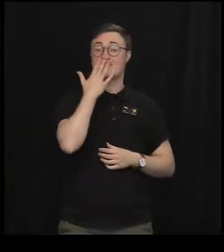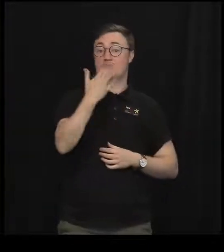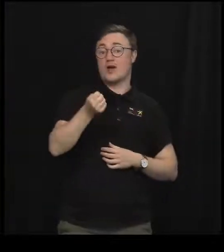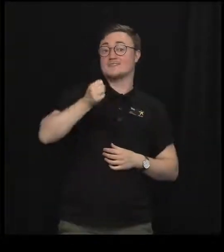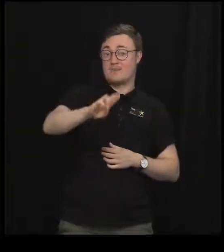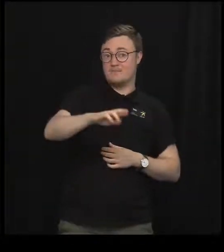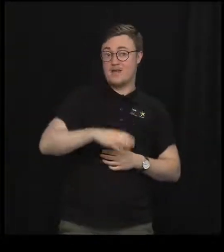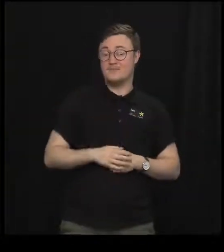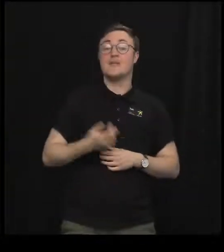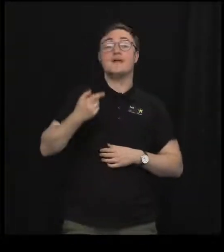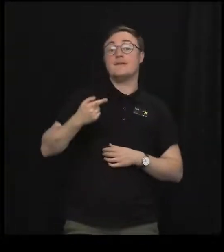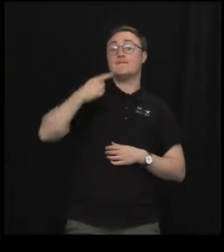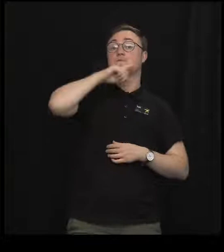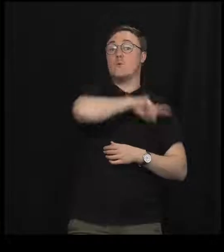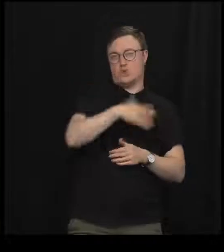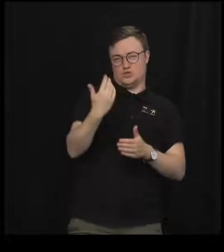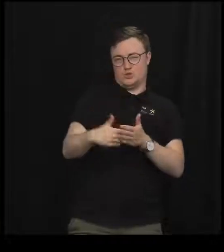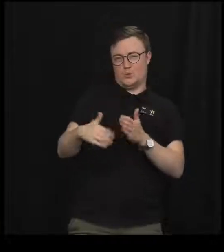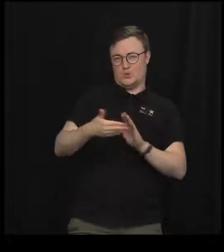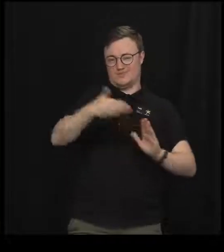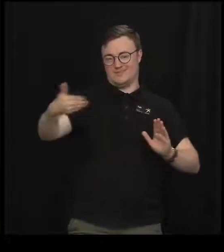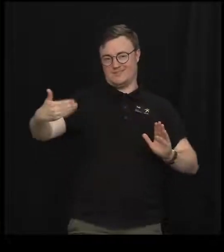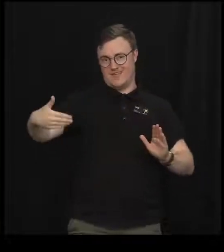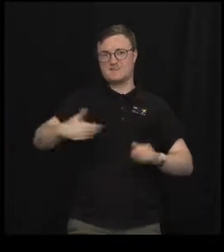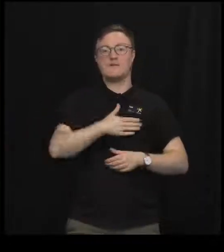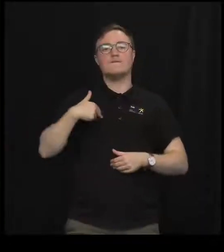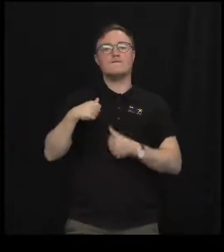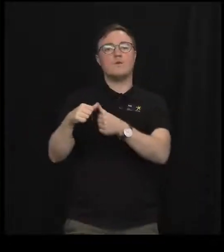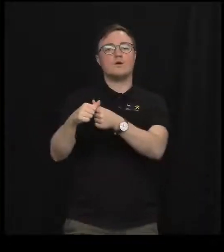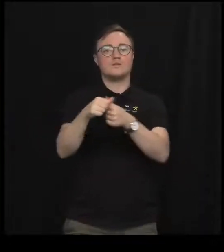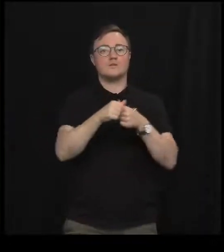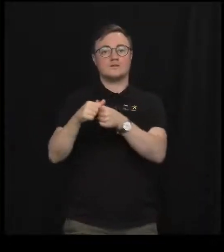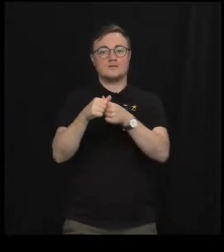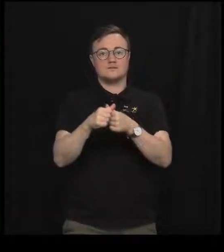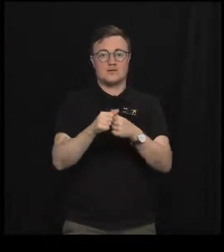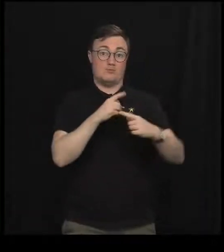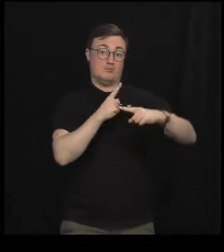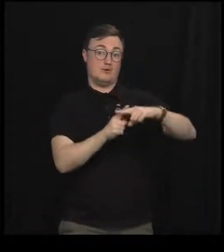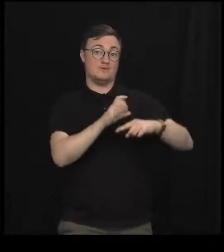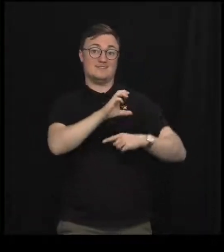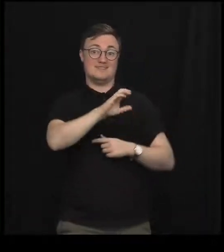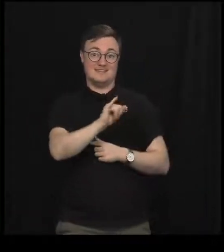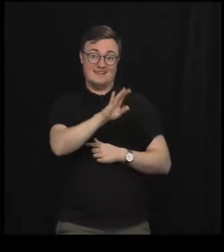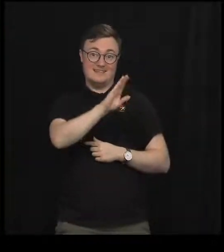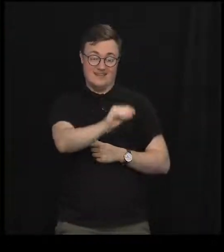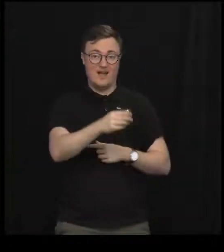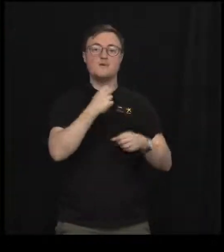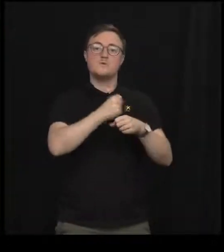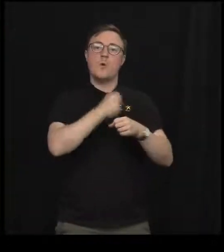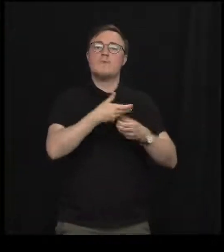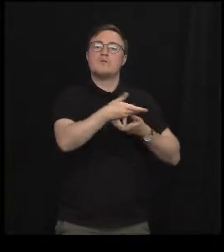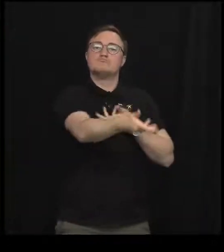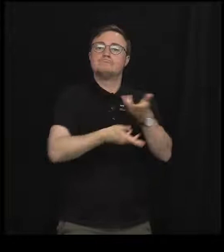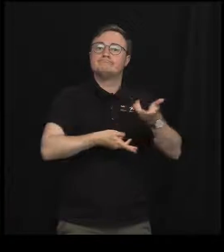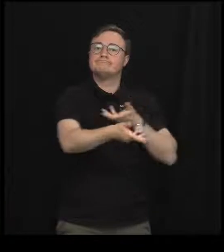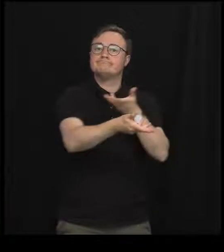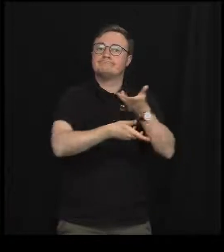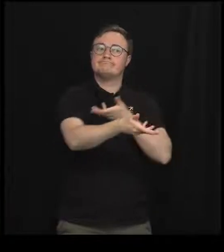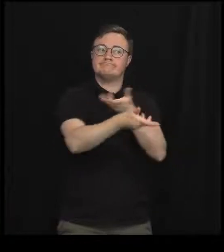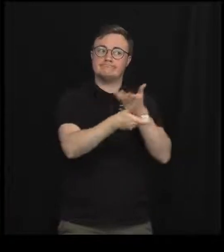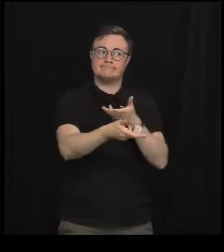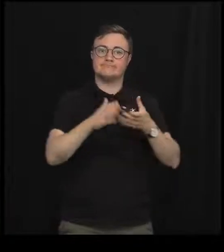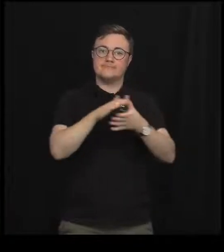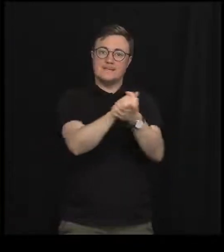of last year, the Gates Foundation, together with SIDA, worked together on